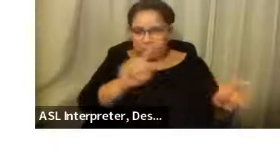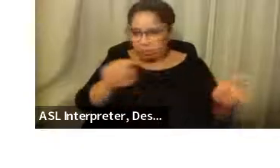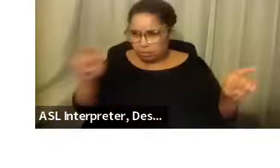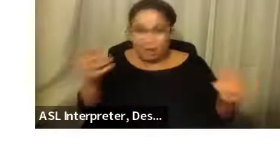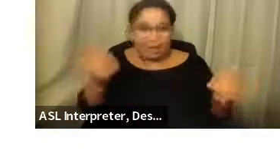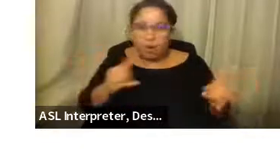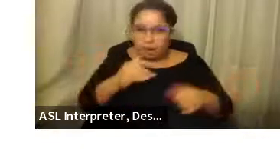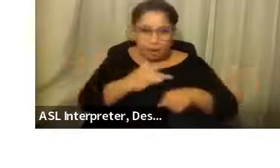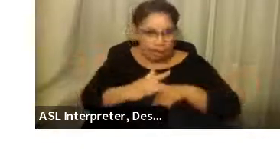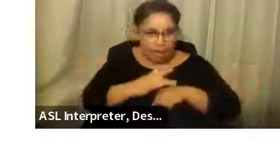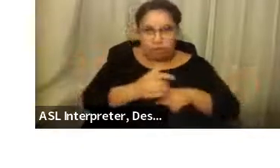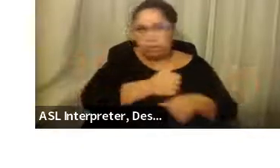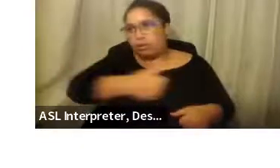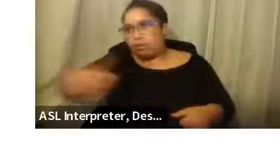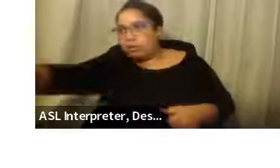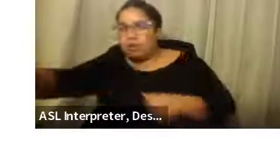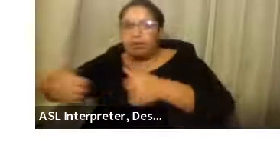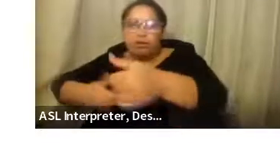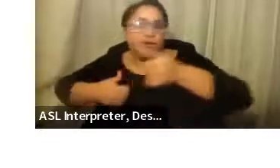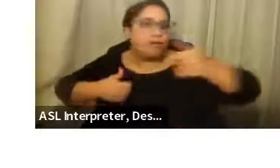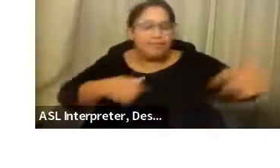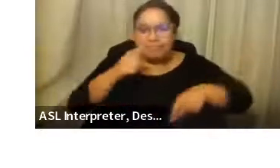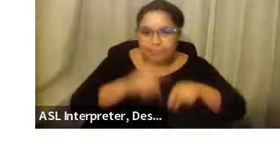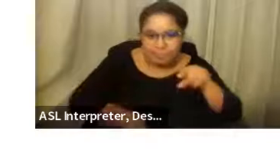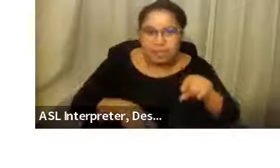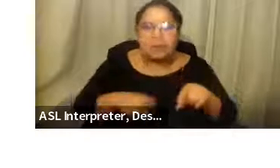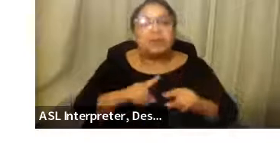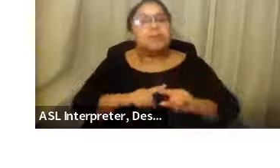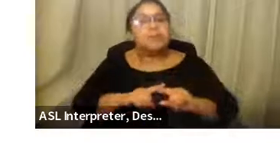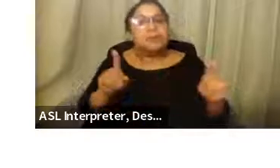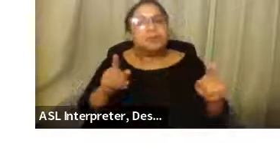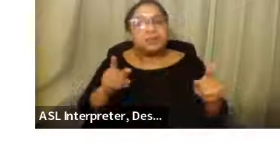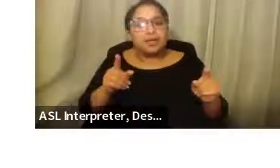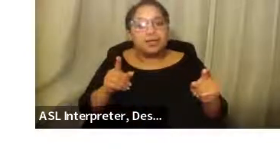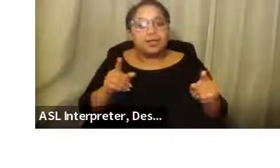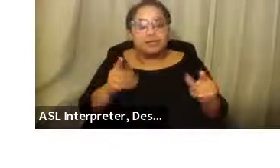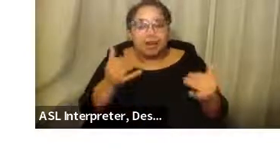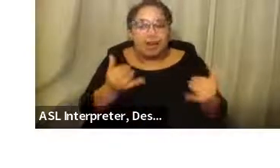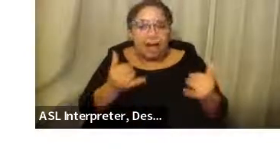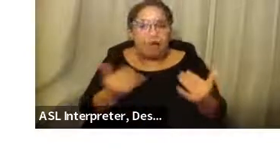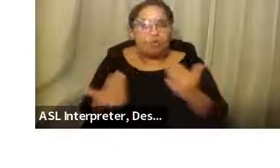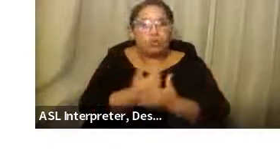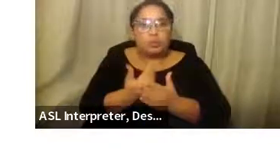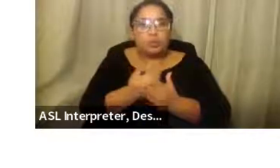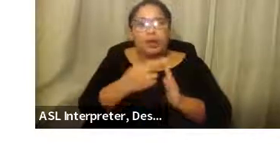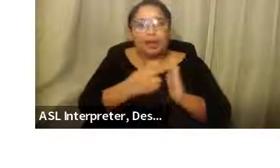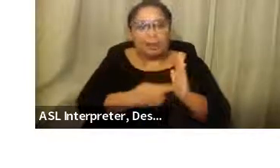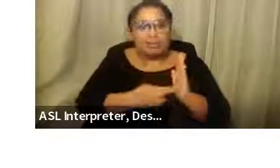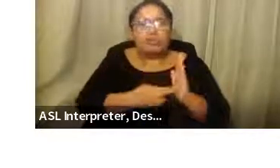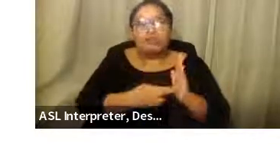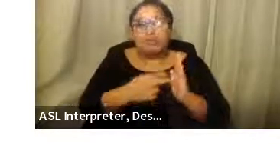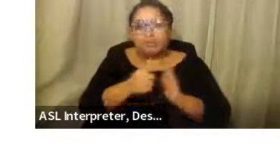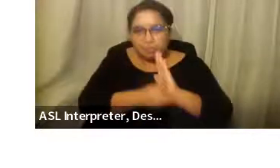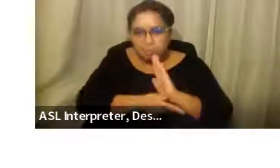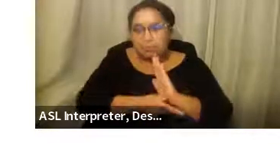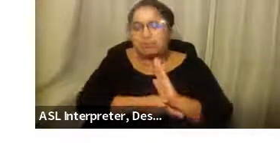transport to those destinations, but there are new regulations being written as we speak